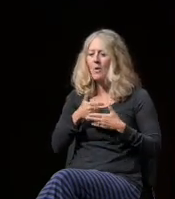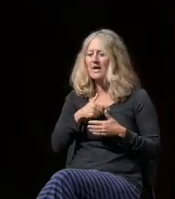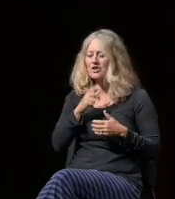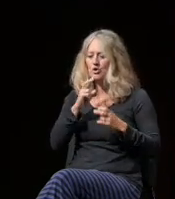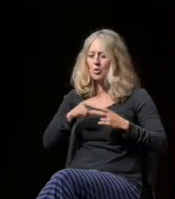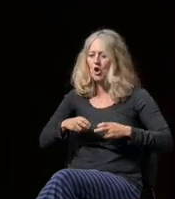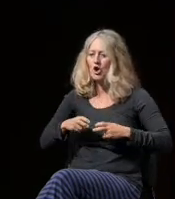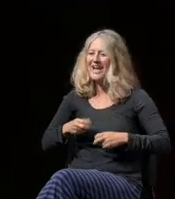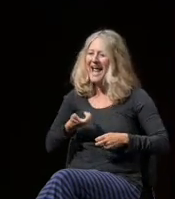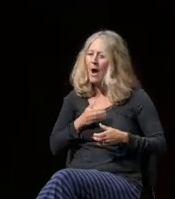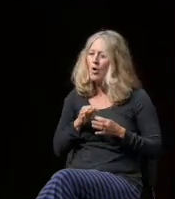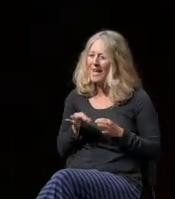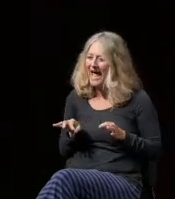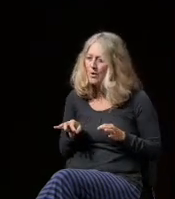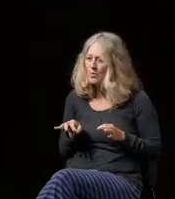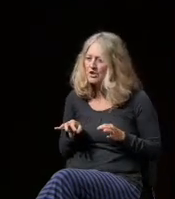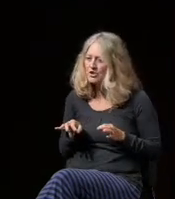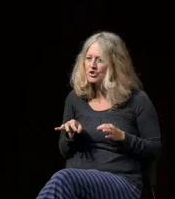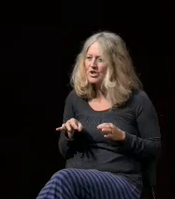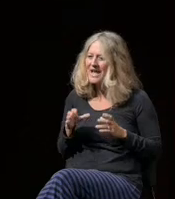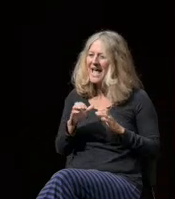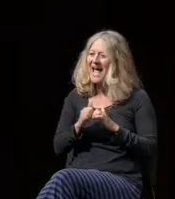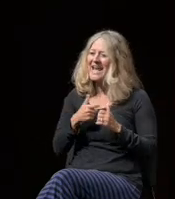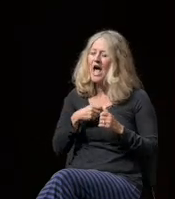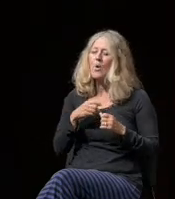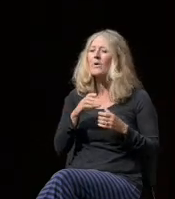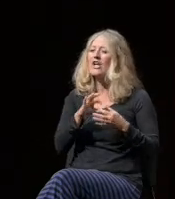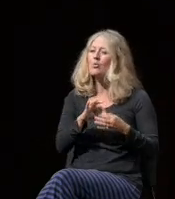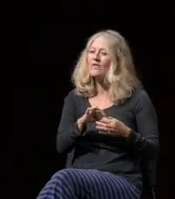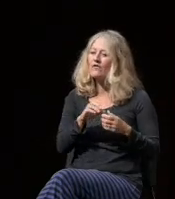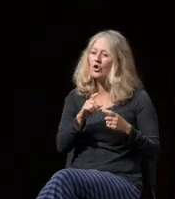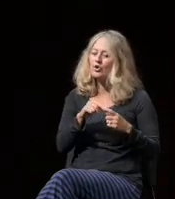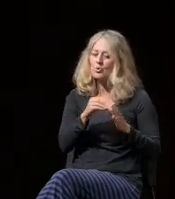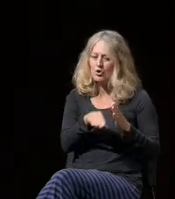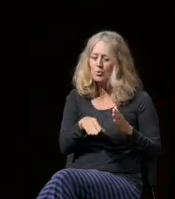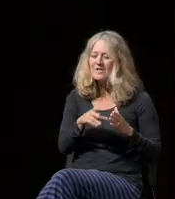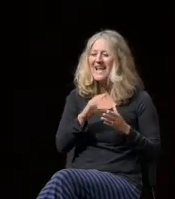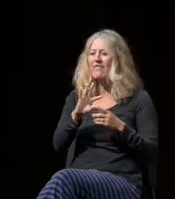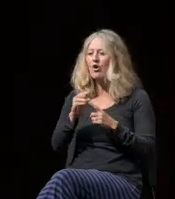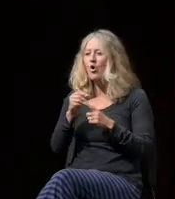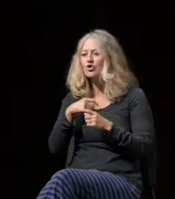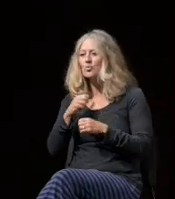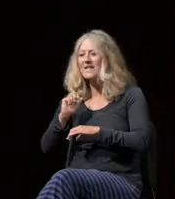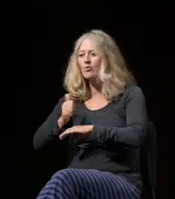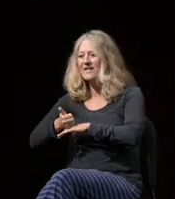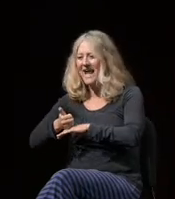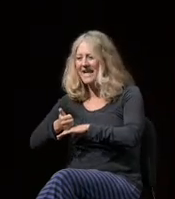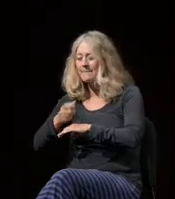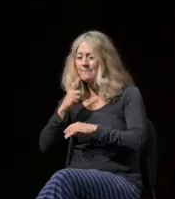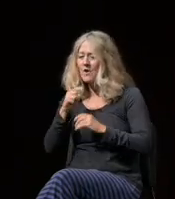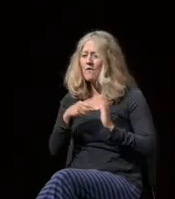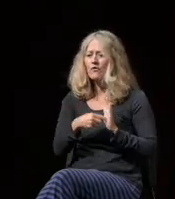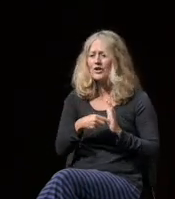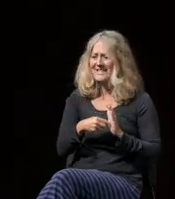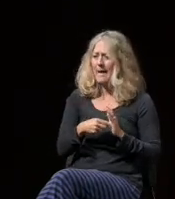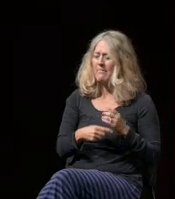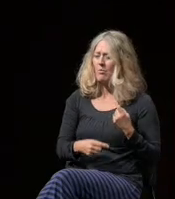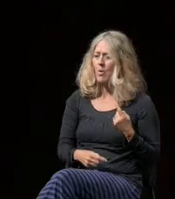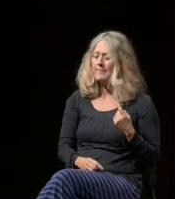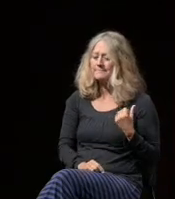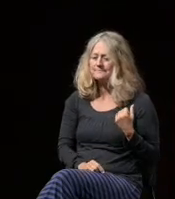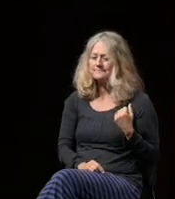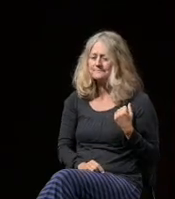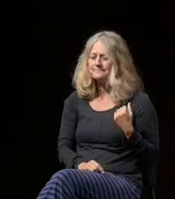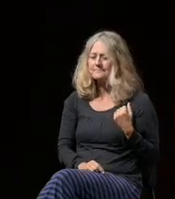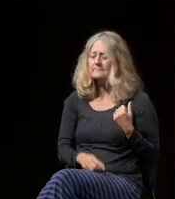our language and the ways in which we refer to students and the culture that we create. So for an example, and you